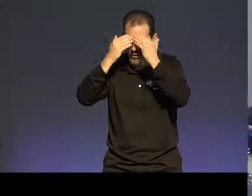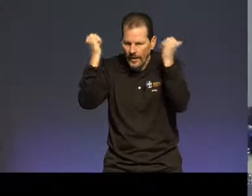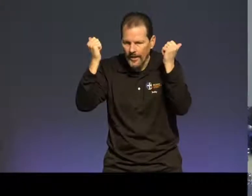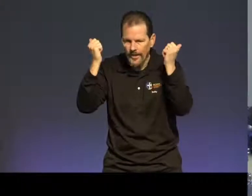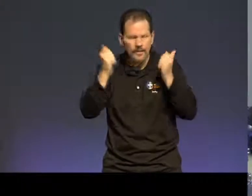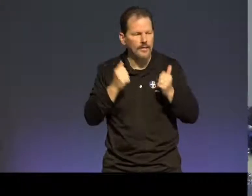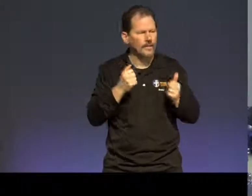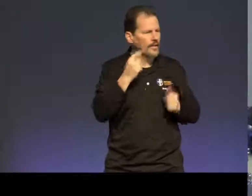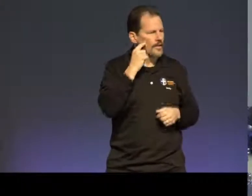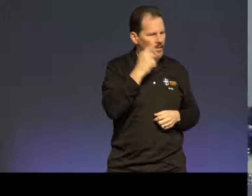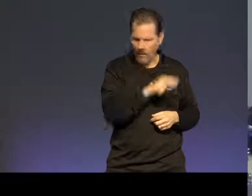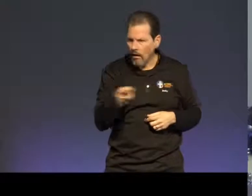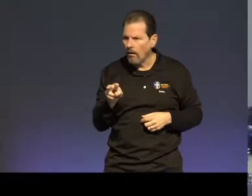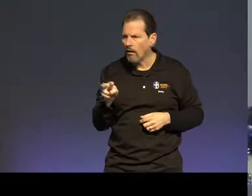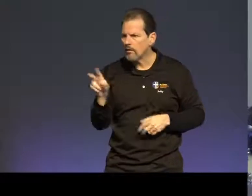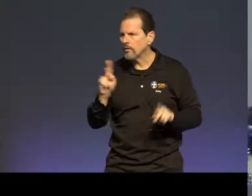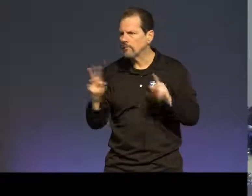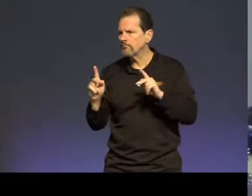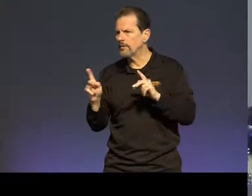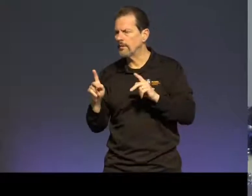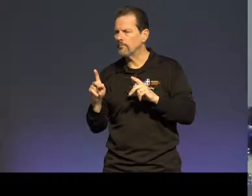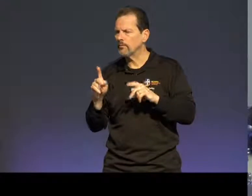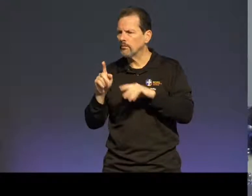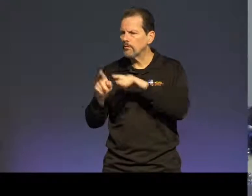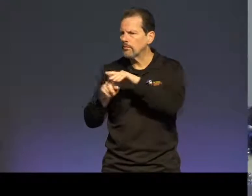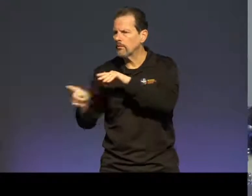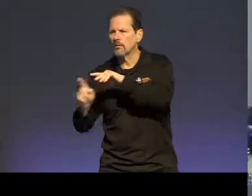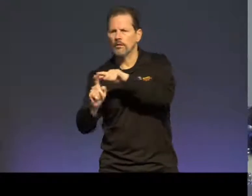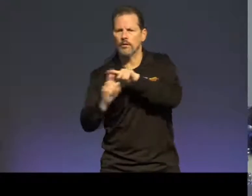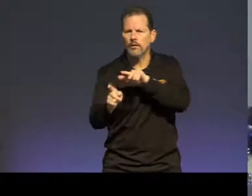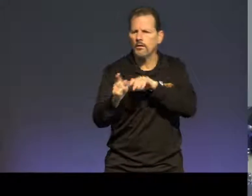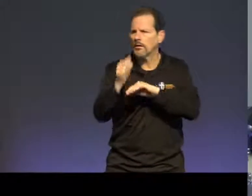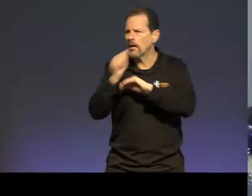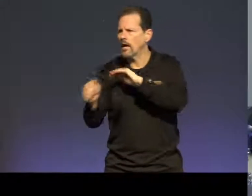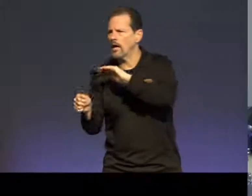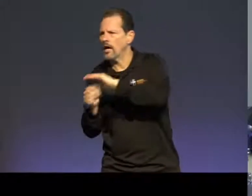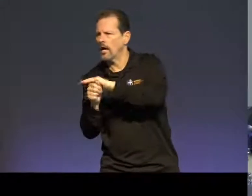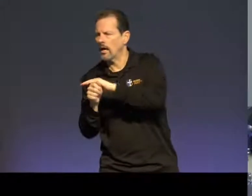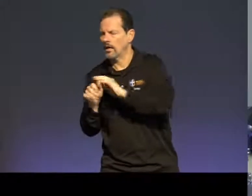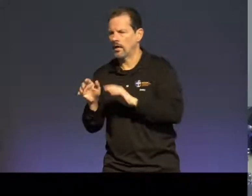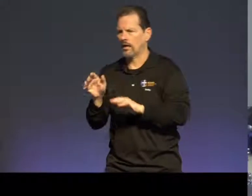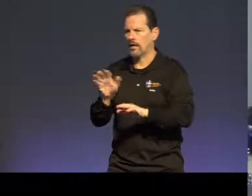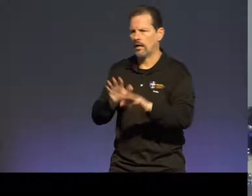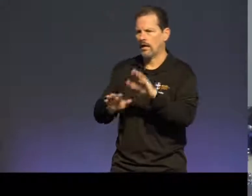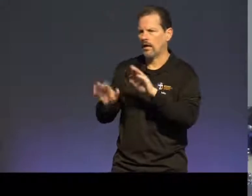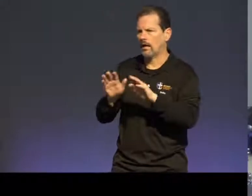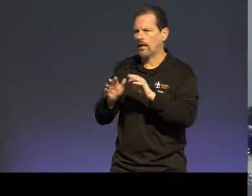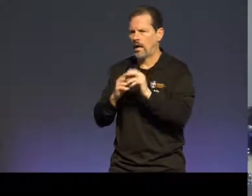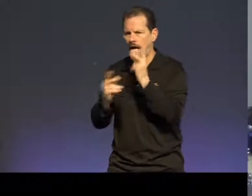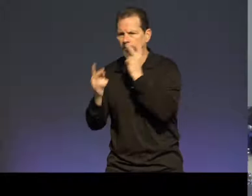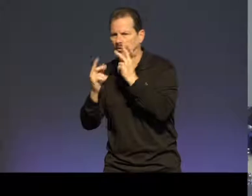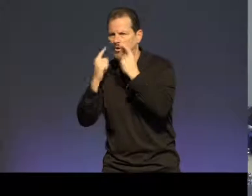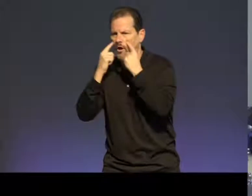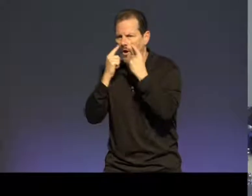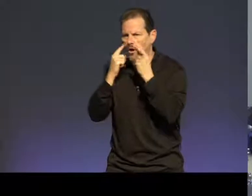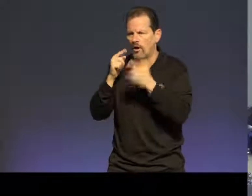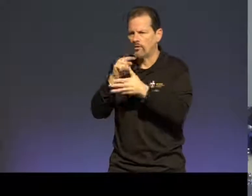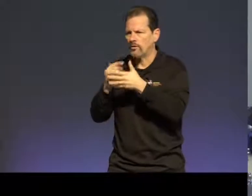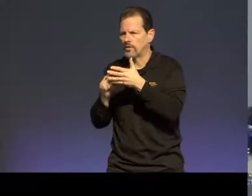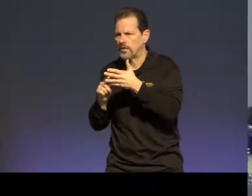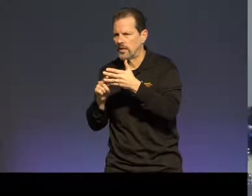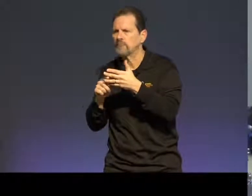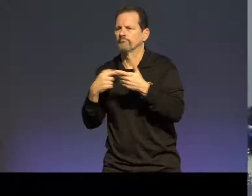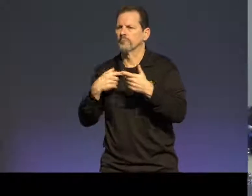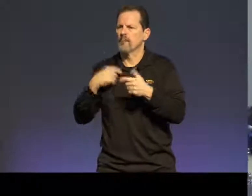an impending strike coming. And what he says is, because I saw these things, I took an action I never should have taken. And I want to ask us, what